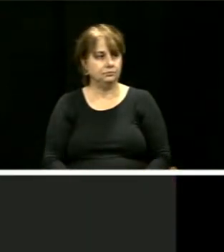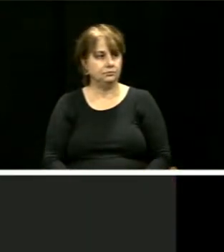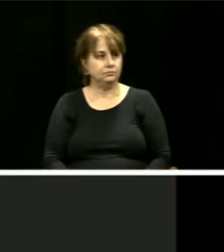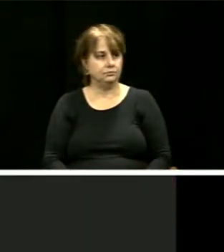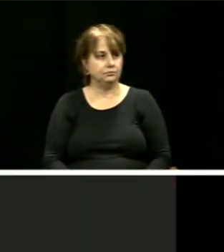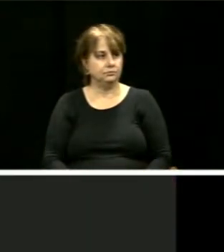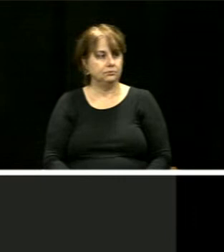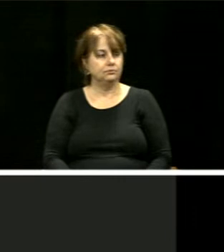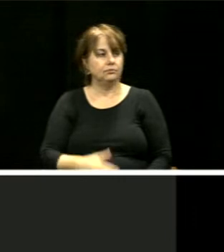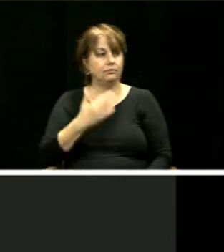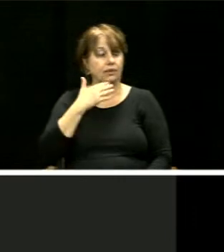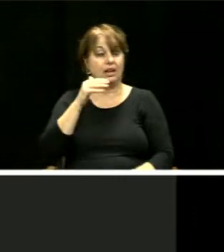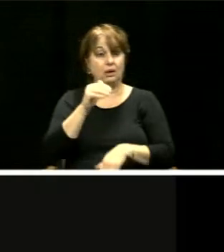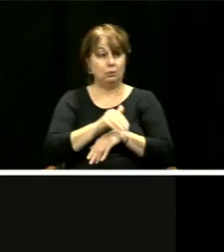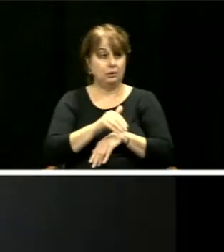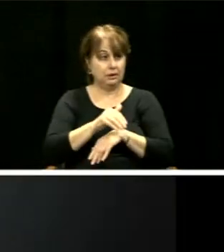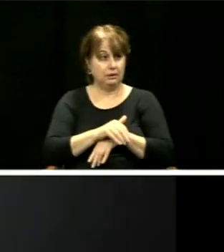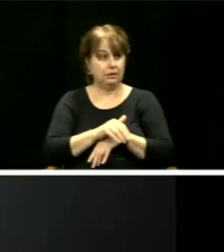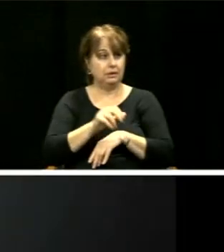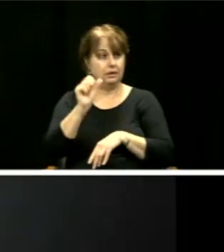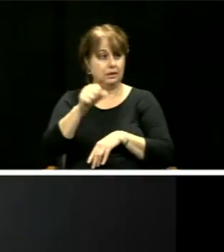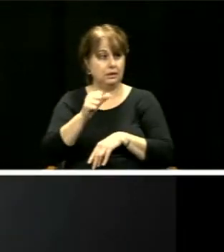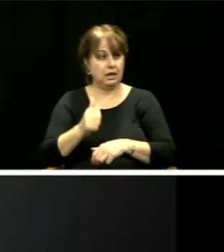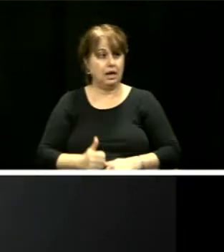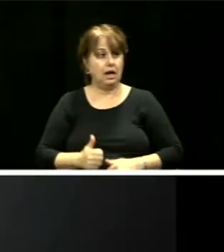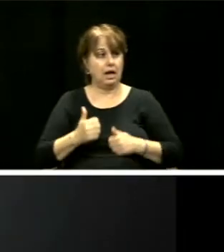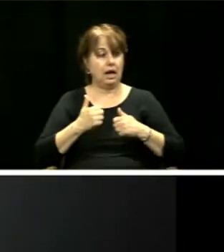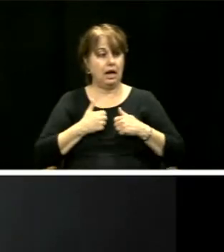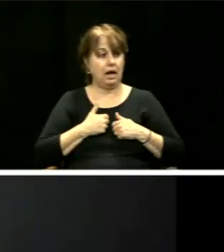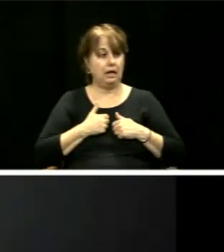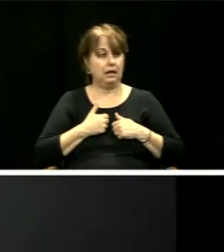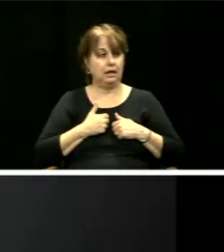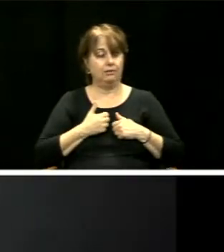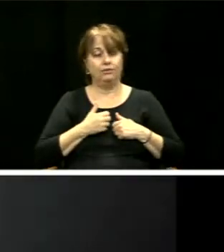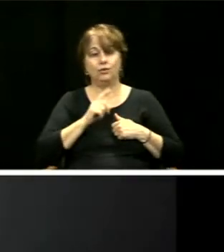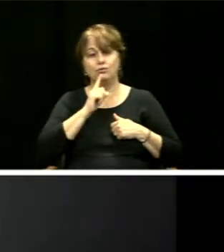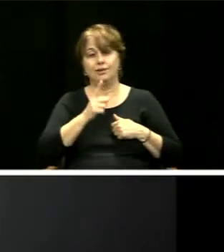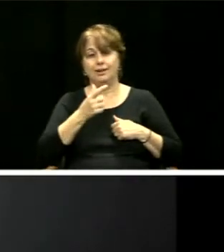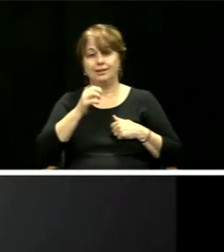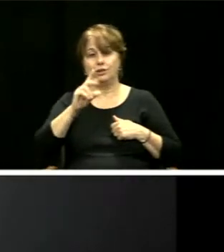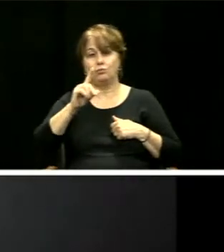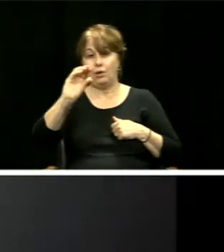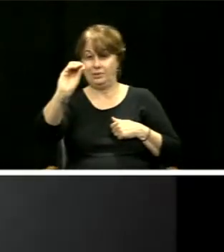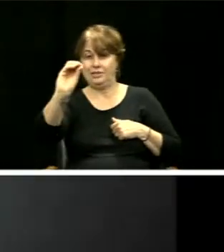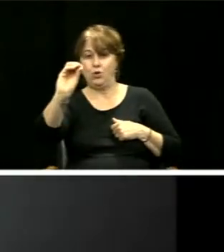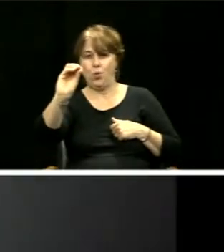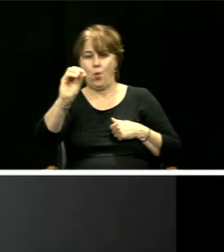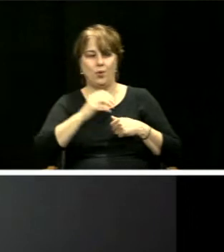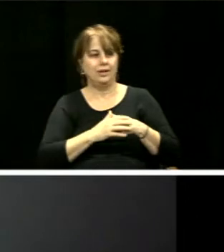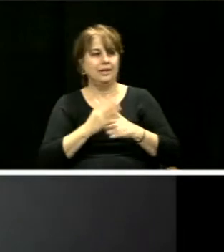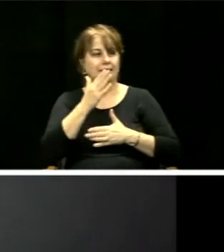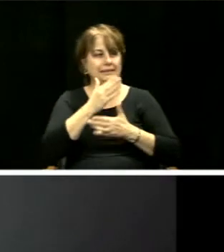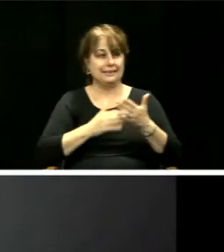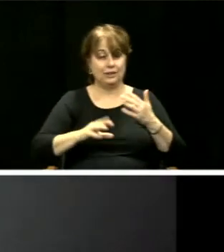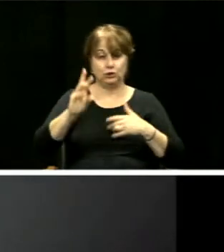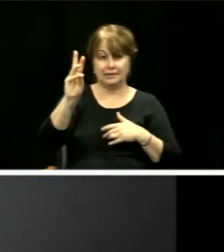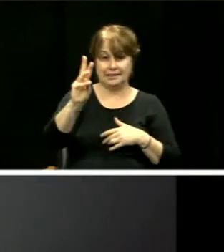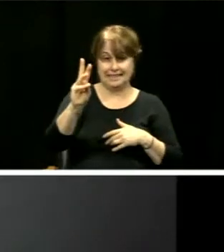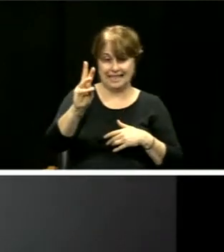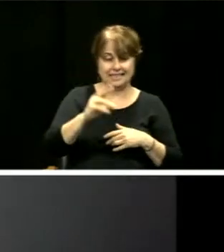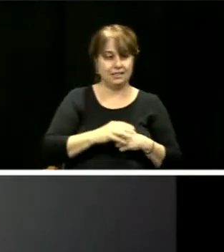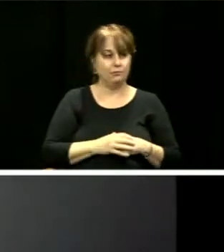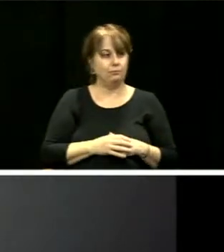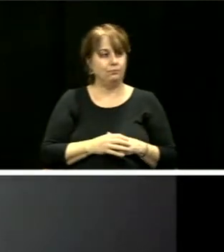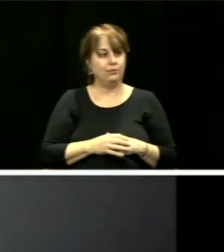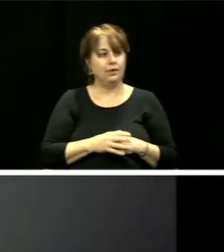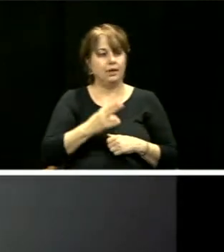Good evening. Yeah, I live right at the ground zero in the section 6, where